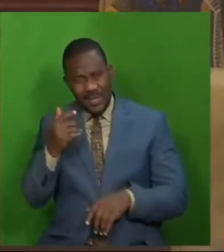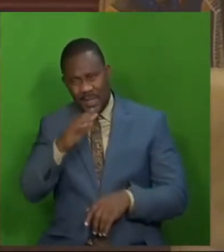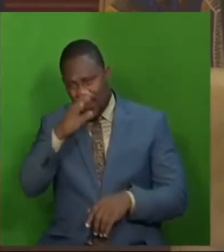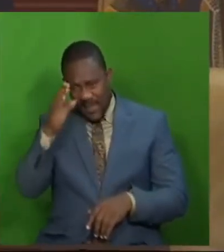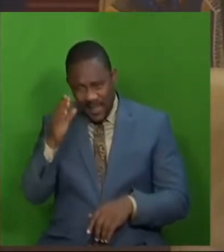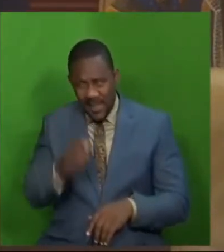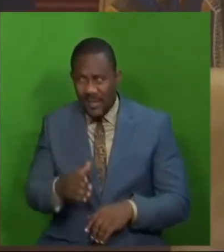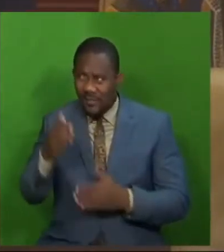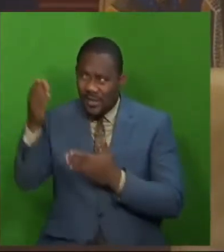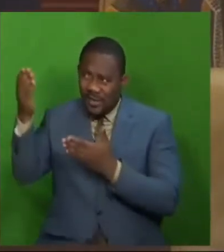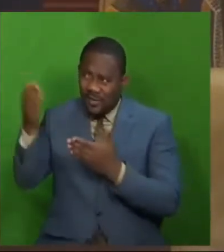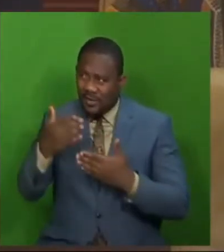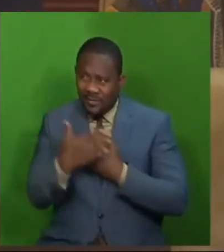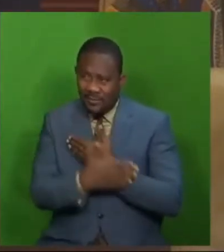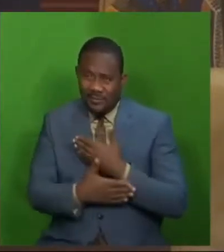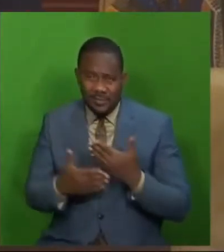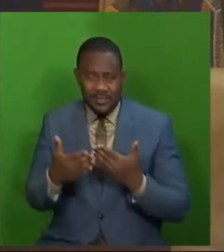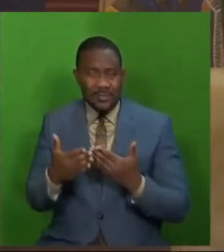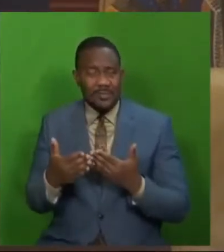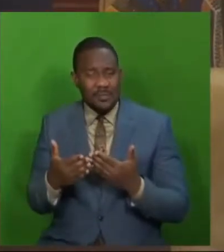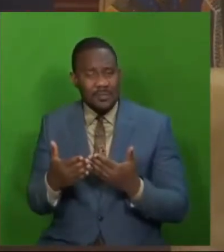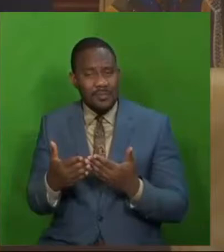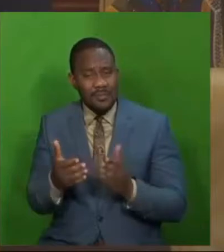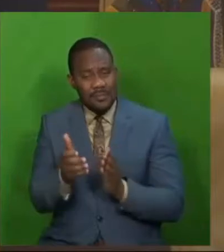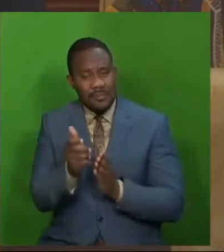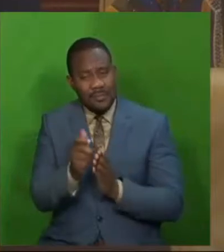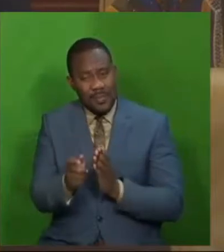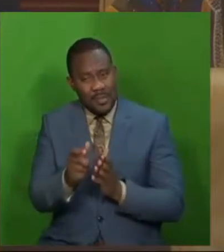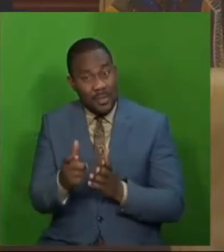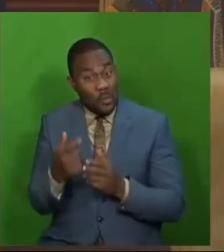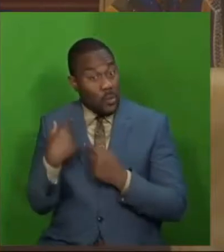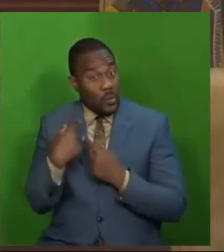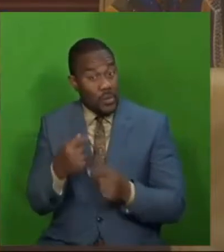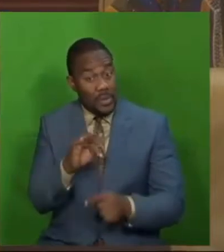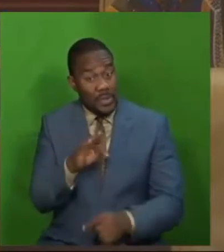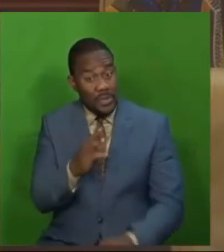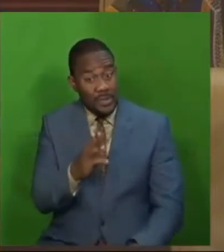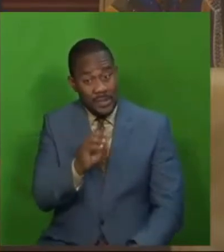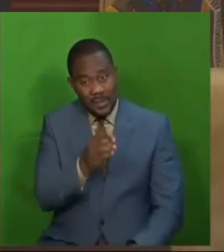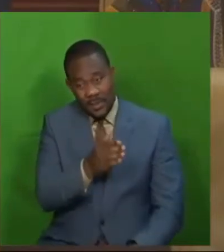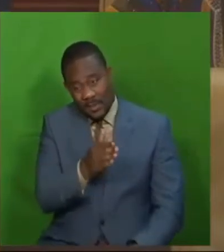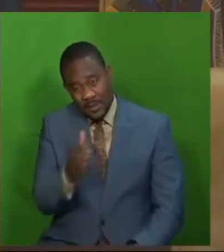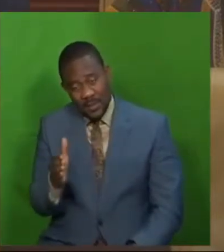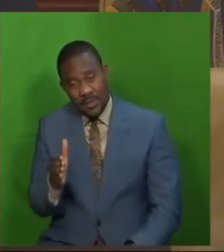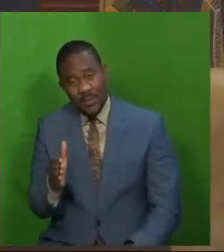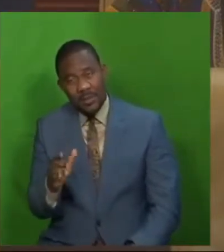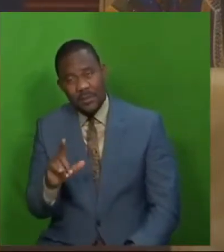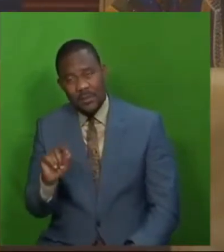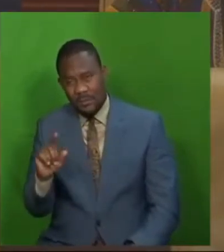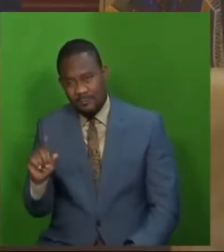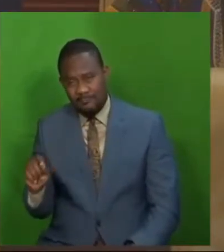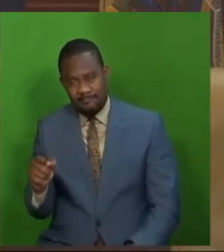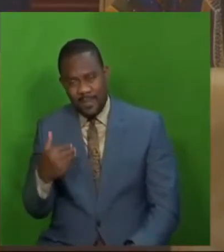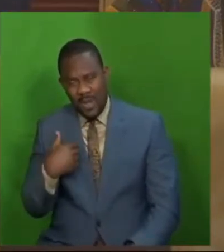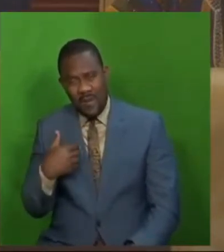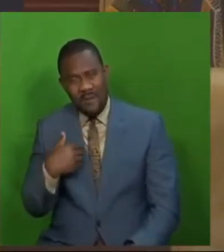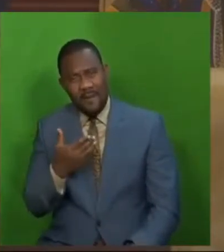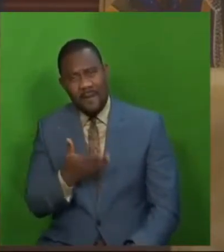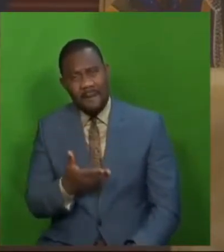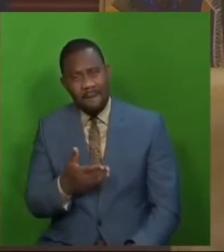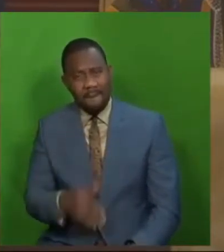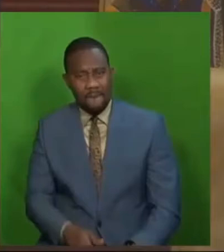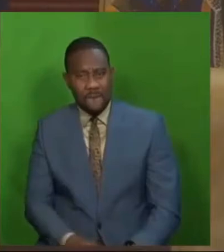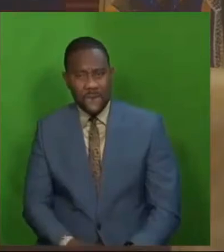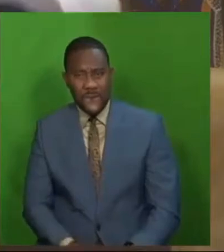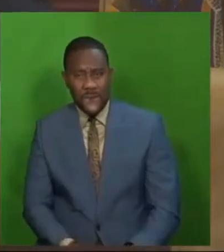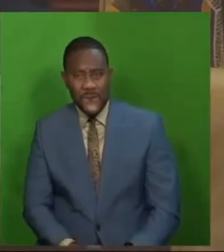the records from 1960 to 2020 importation of maize into Ghana. Index Mundi,